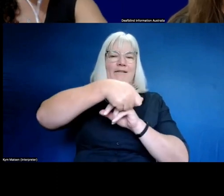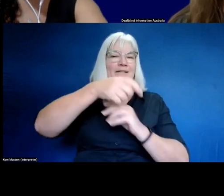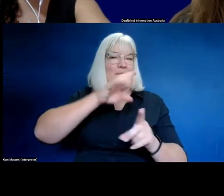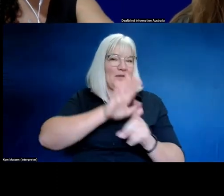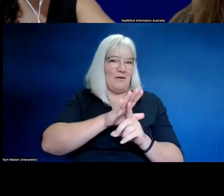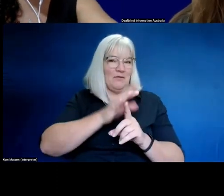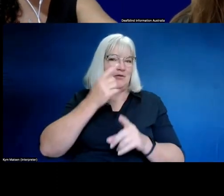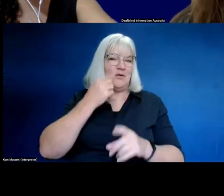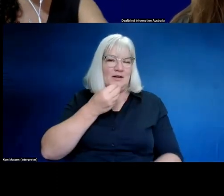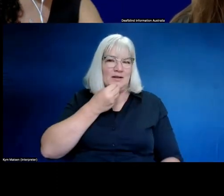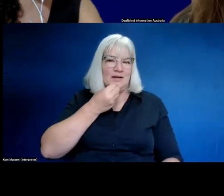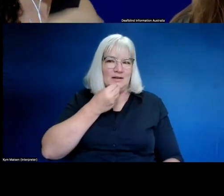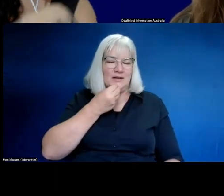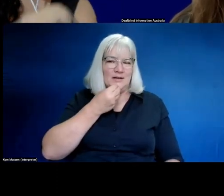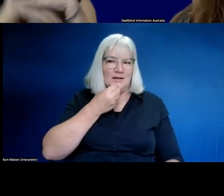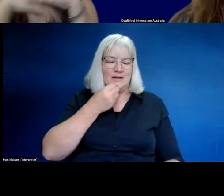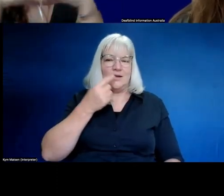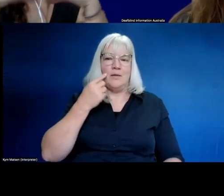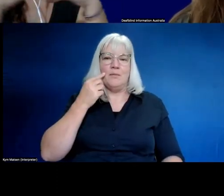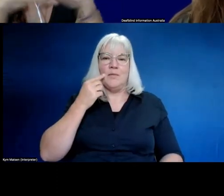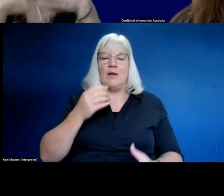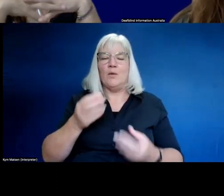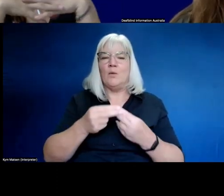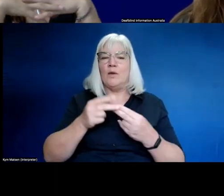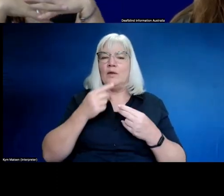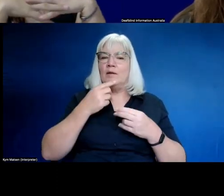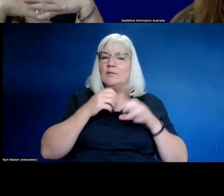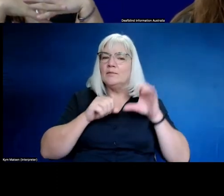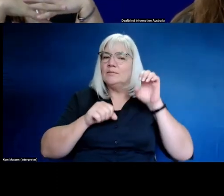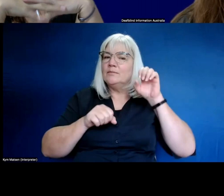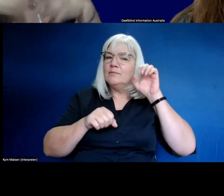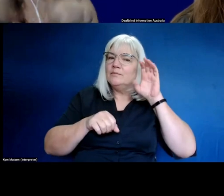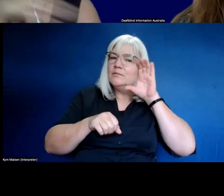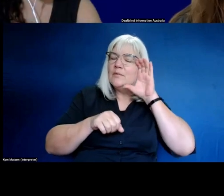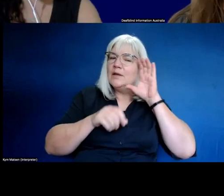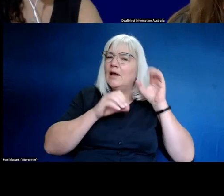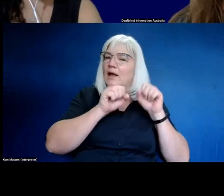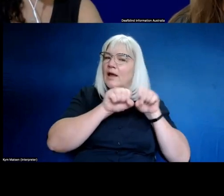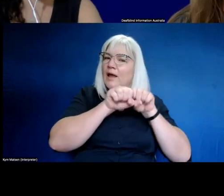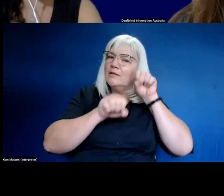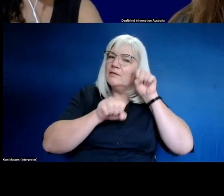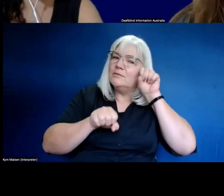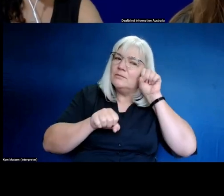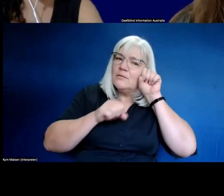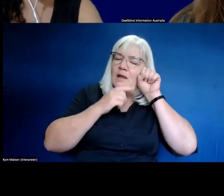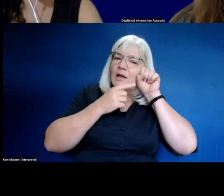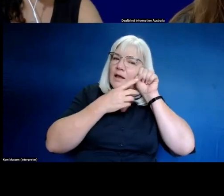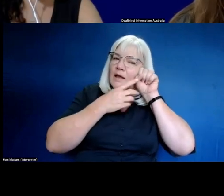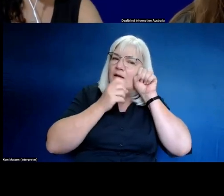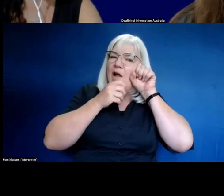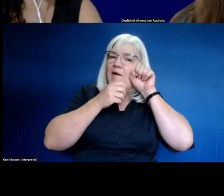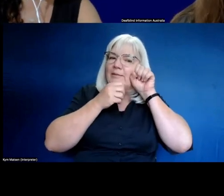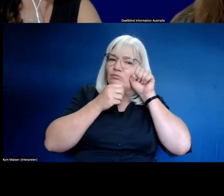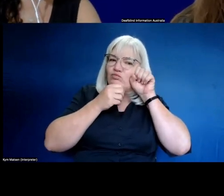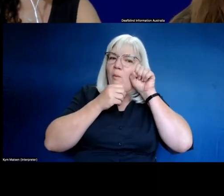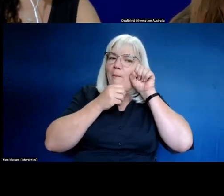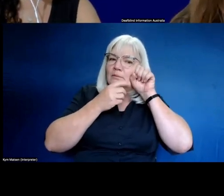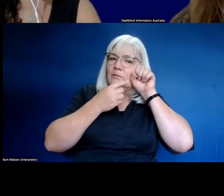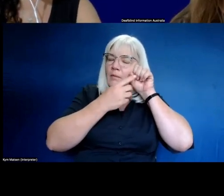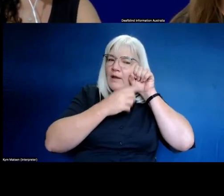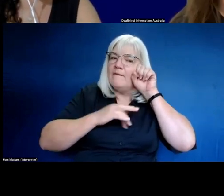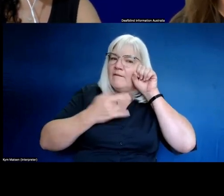I keep my jaw against his cheek to allow him to feel my chewing. just some examples of way to